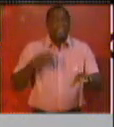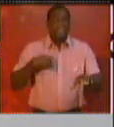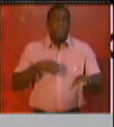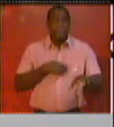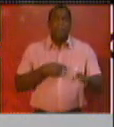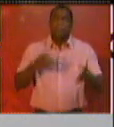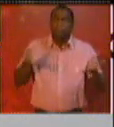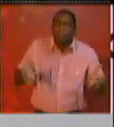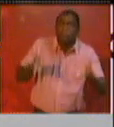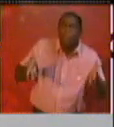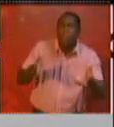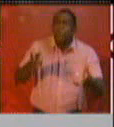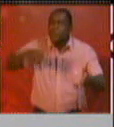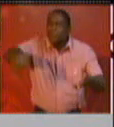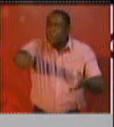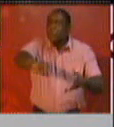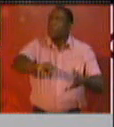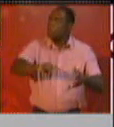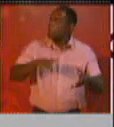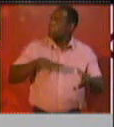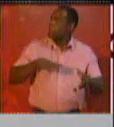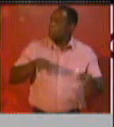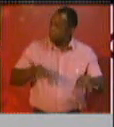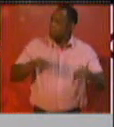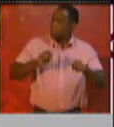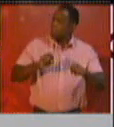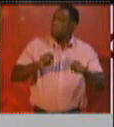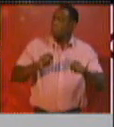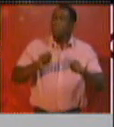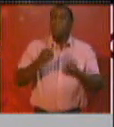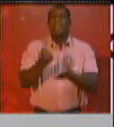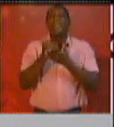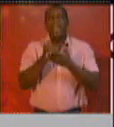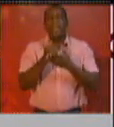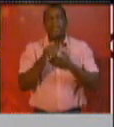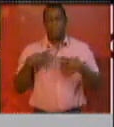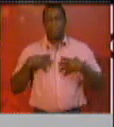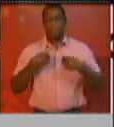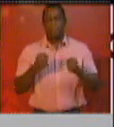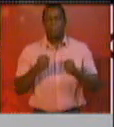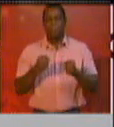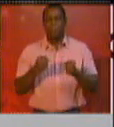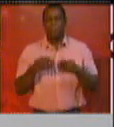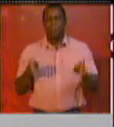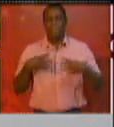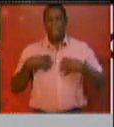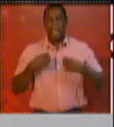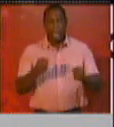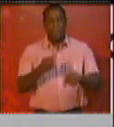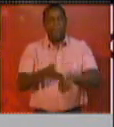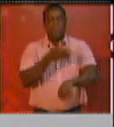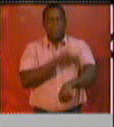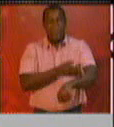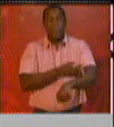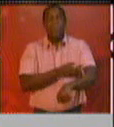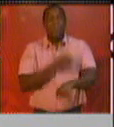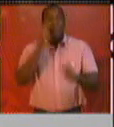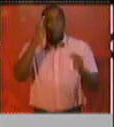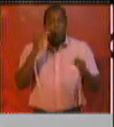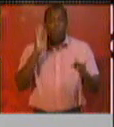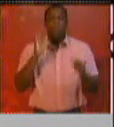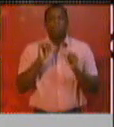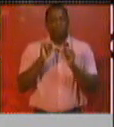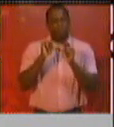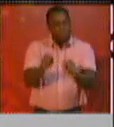advocating have been having the desired public health effect, and that we need to continue those in order to